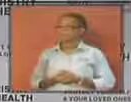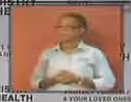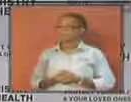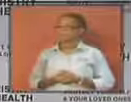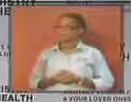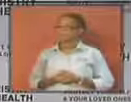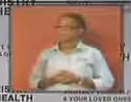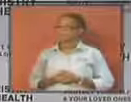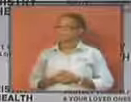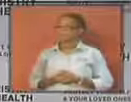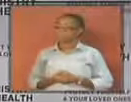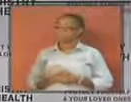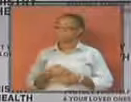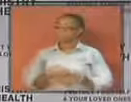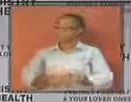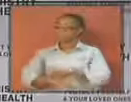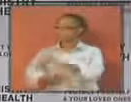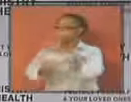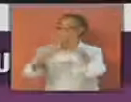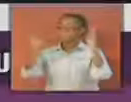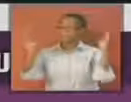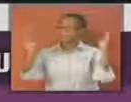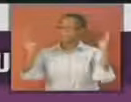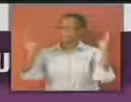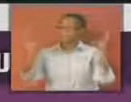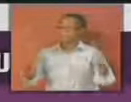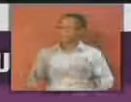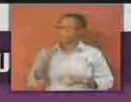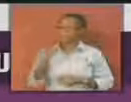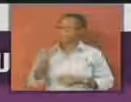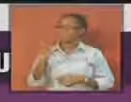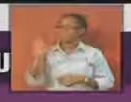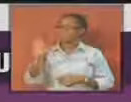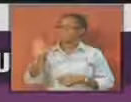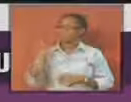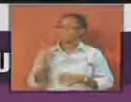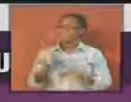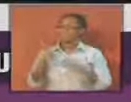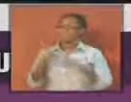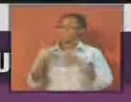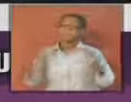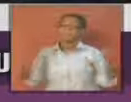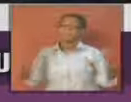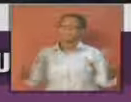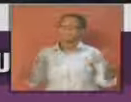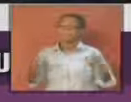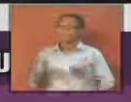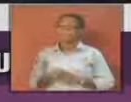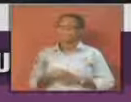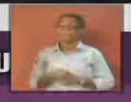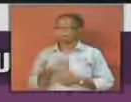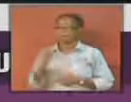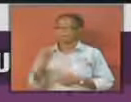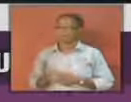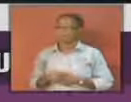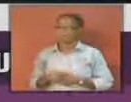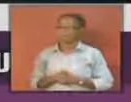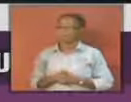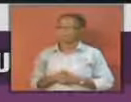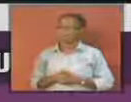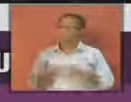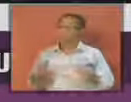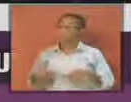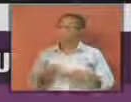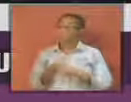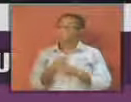Good morning, Kim Bodram from the Express. Firstly, can we get perhaps more insight into the ministry's analysis of